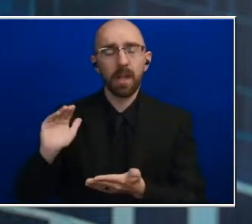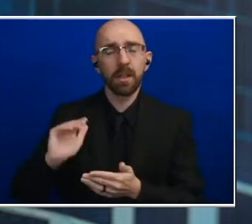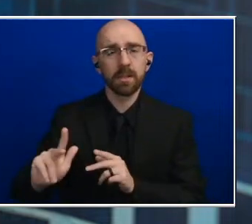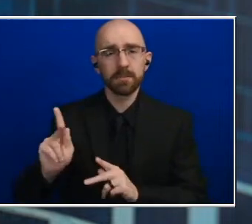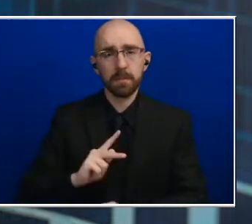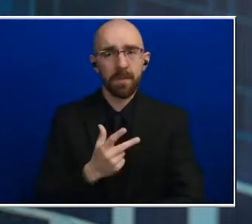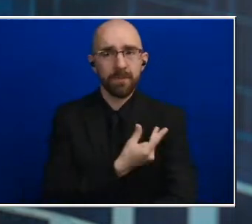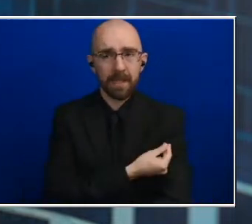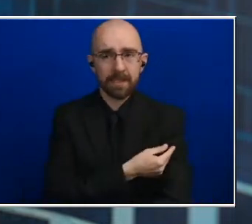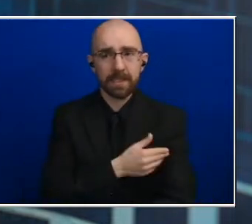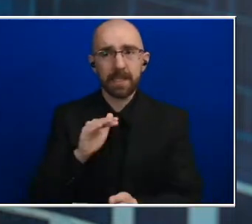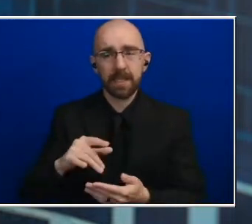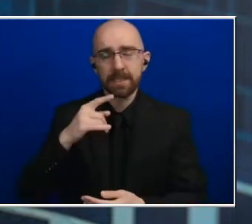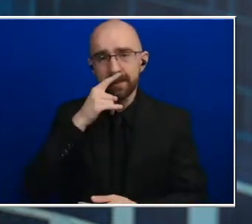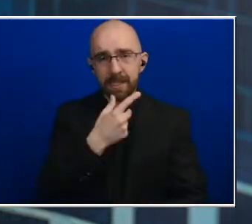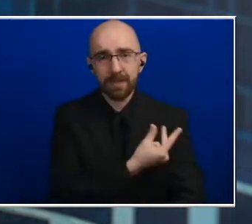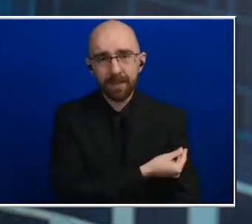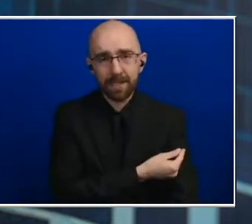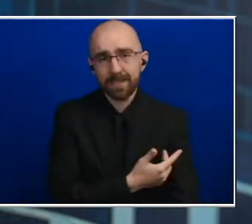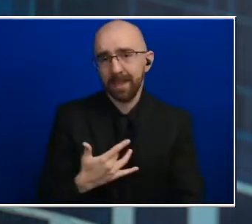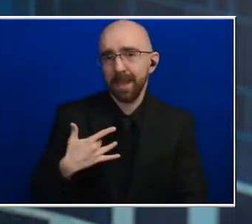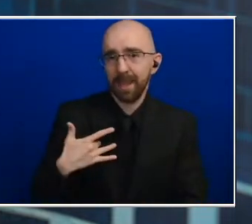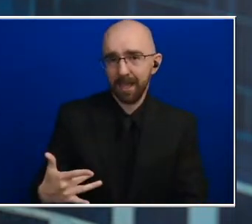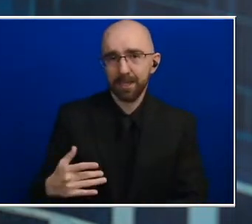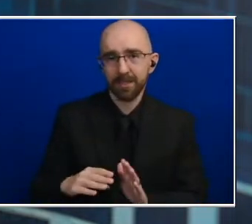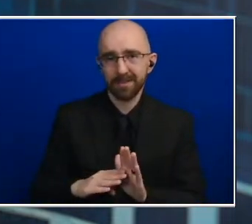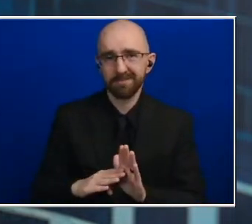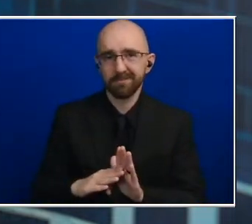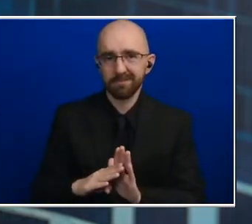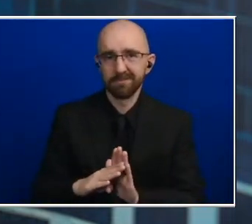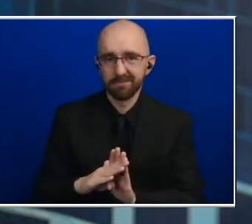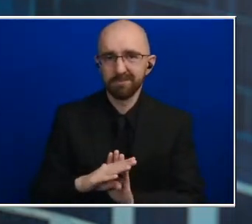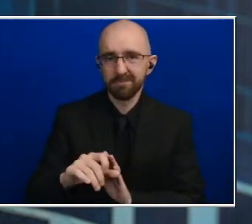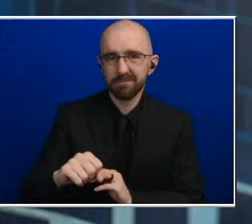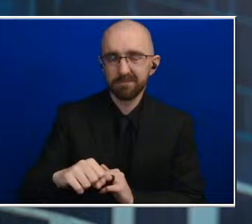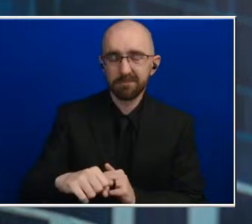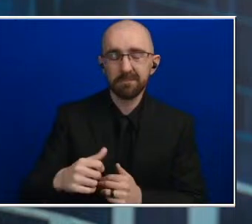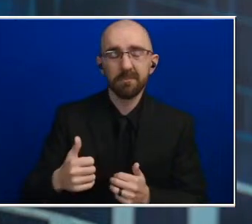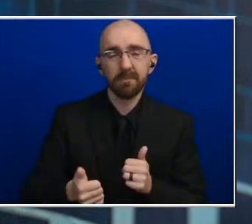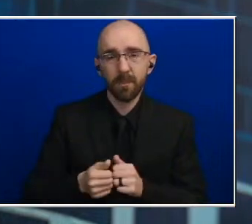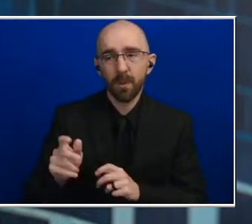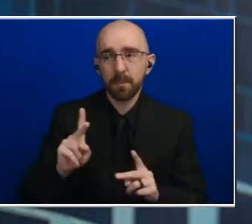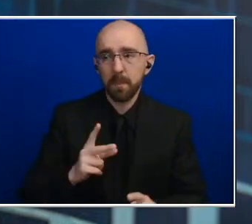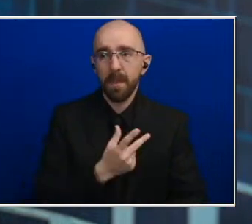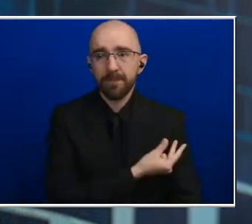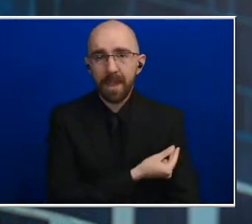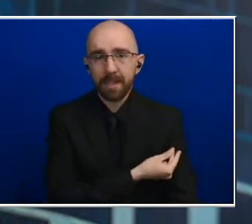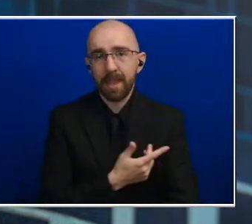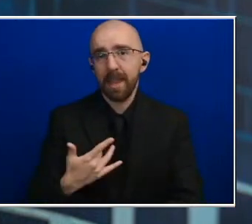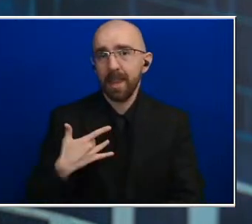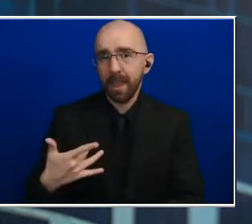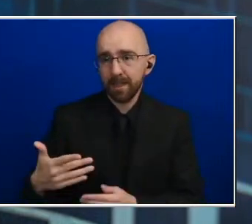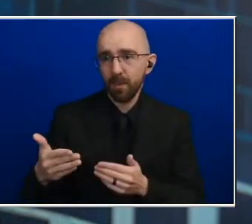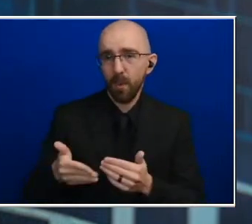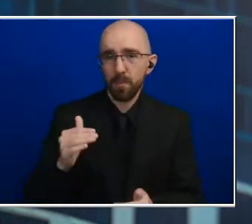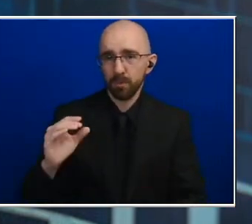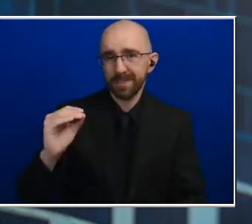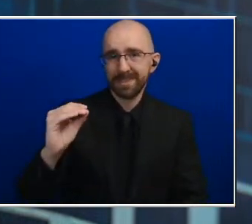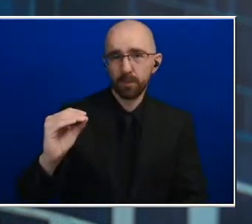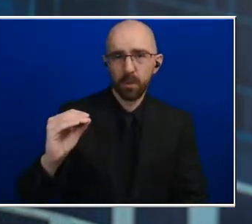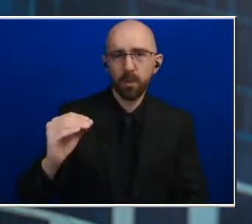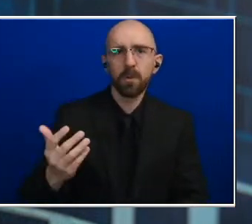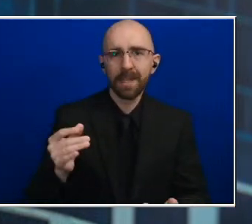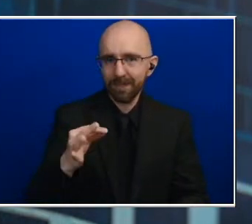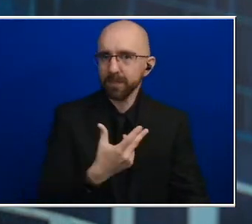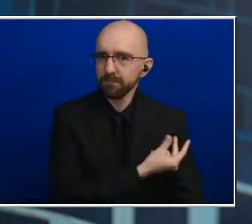vaccinated, the likelihood does go up. If you live in a place where most people are vaccinated, the likelihood is almost 0. And the answer